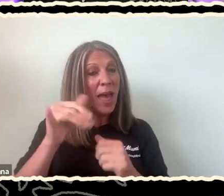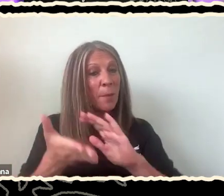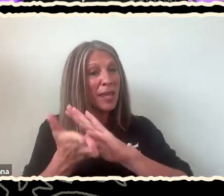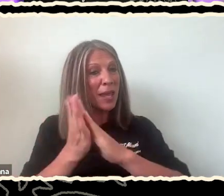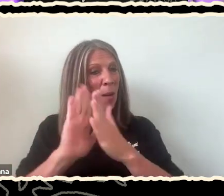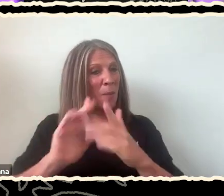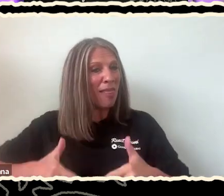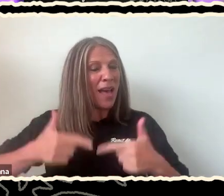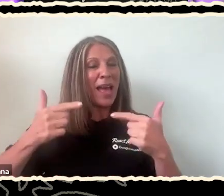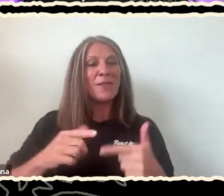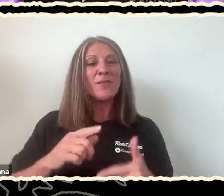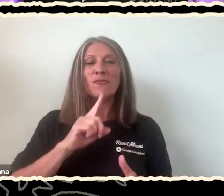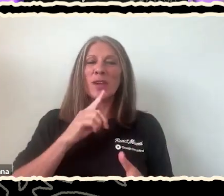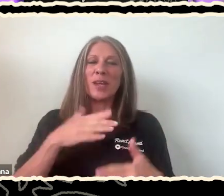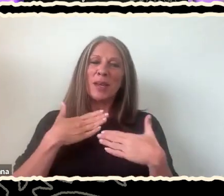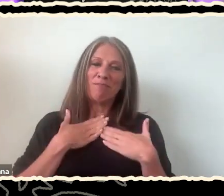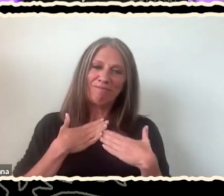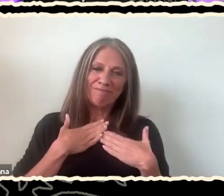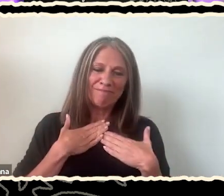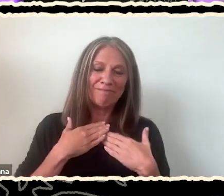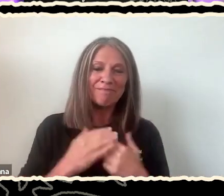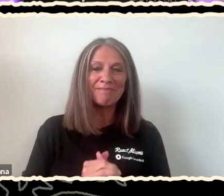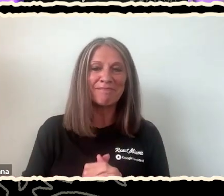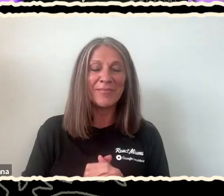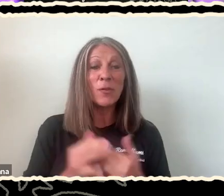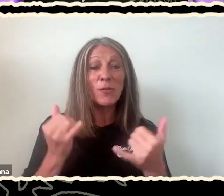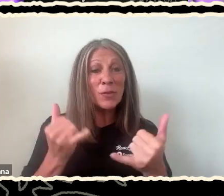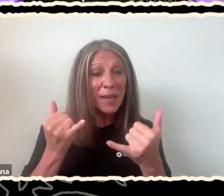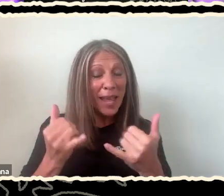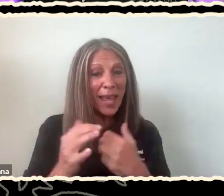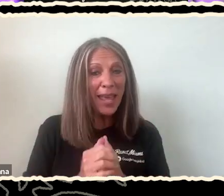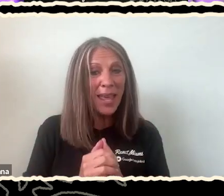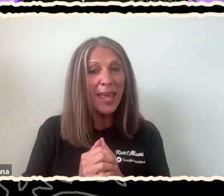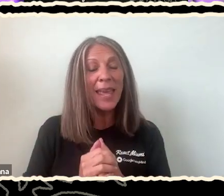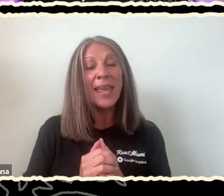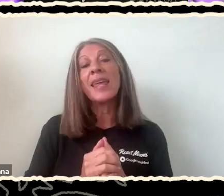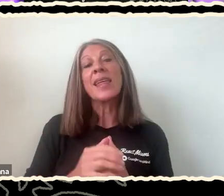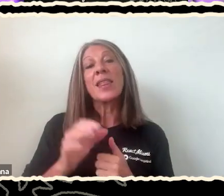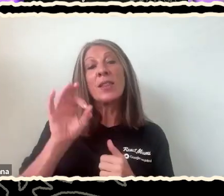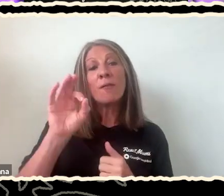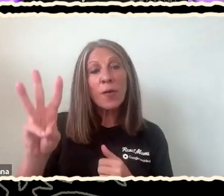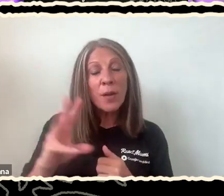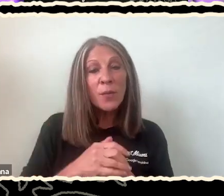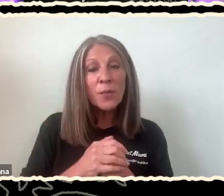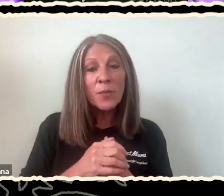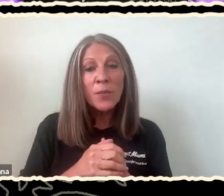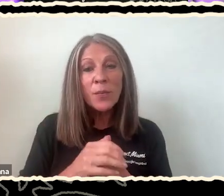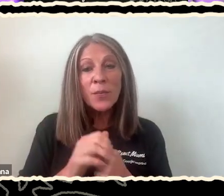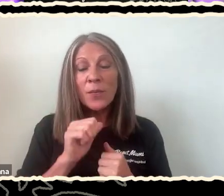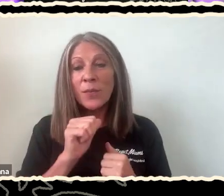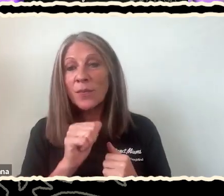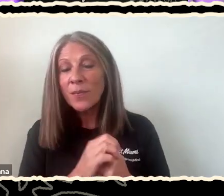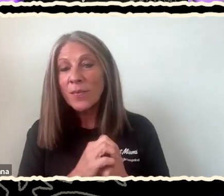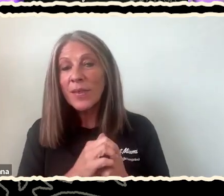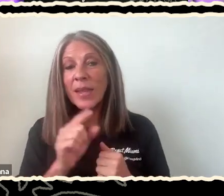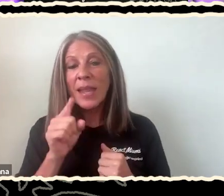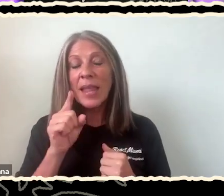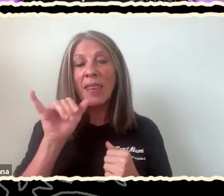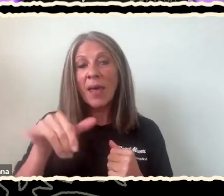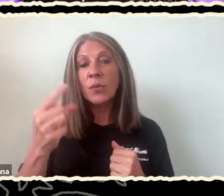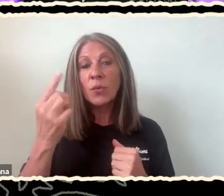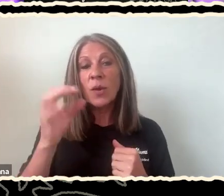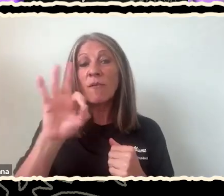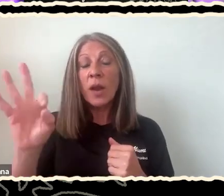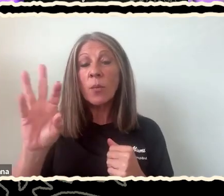life is actually super rewarding. So today, the framework is actually, well, it's listed natively as one of the frameworks